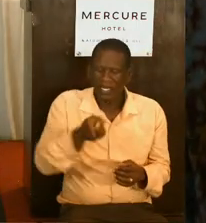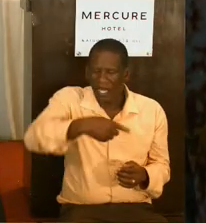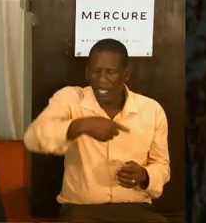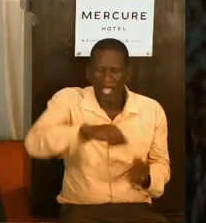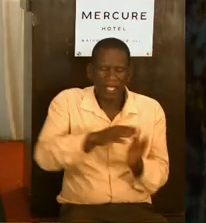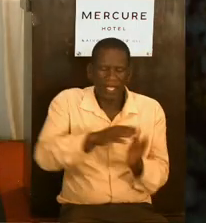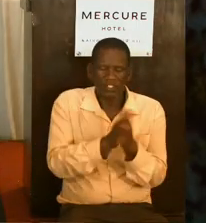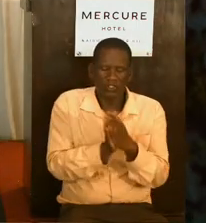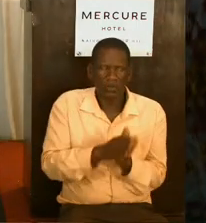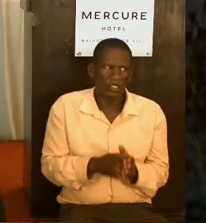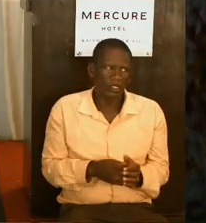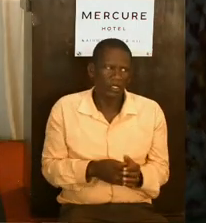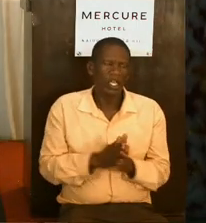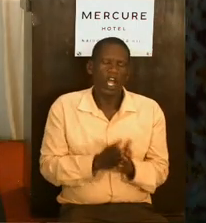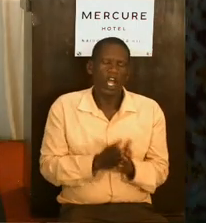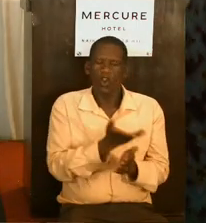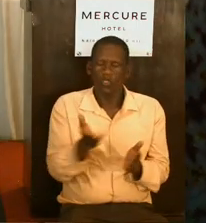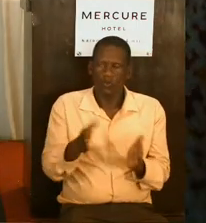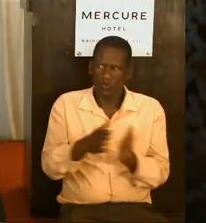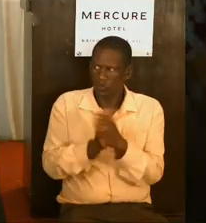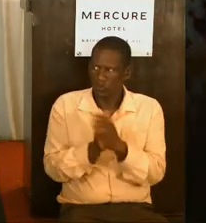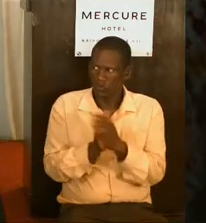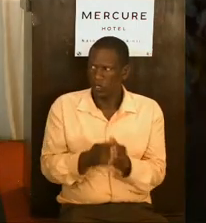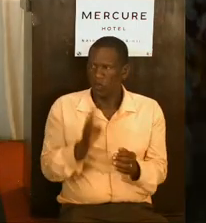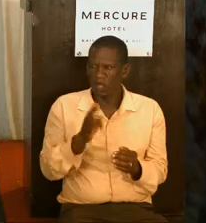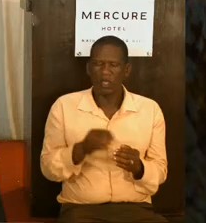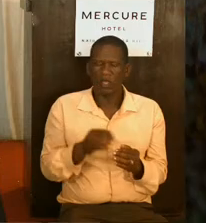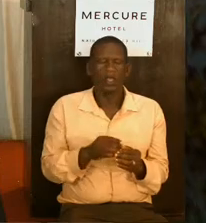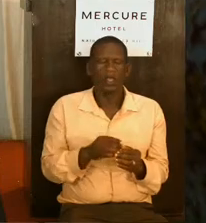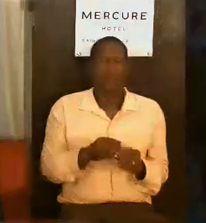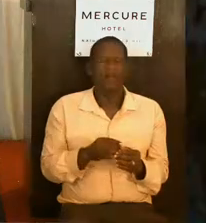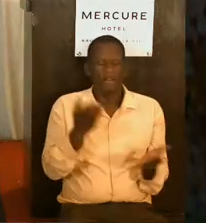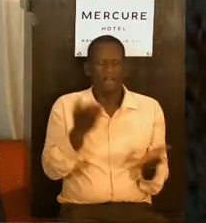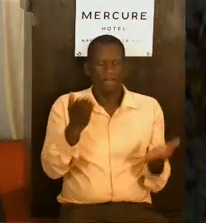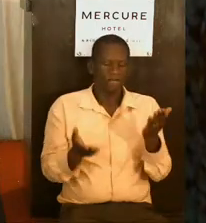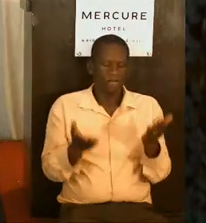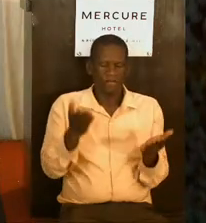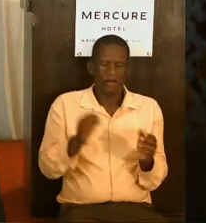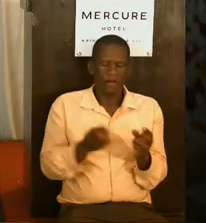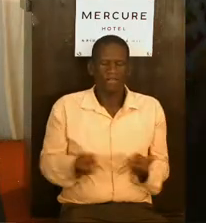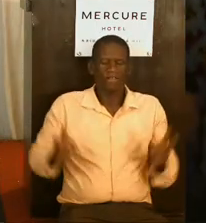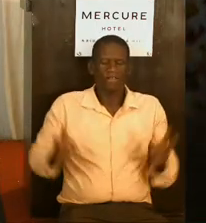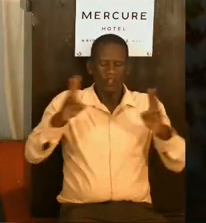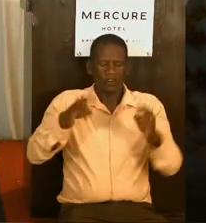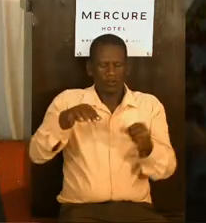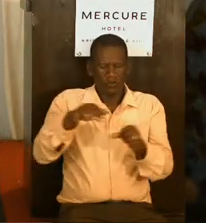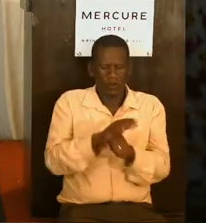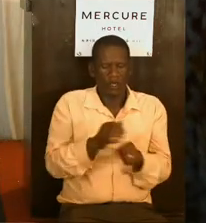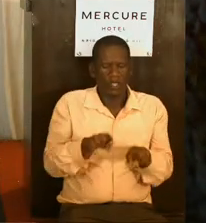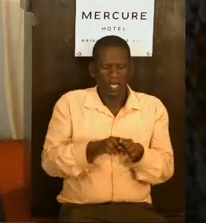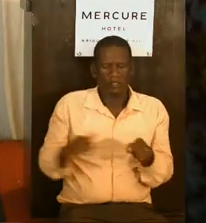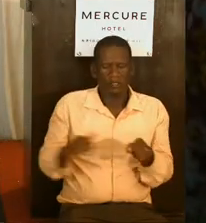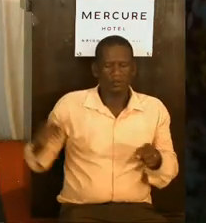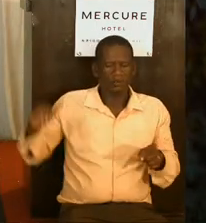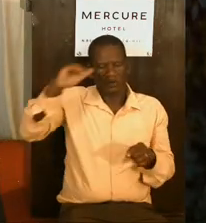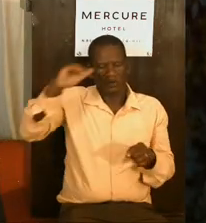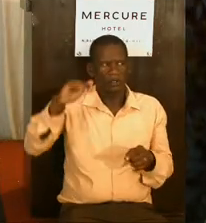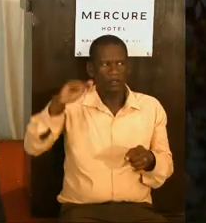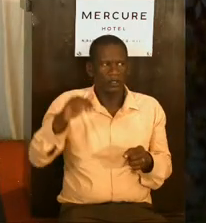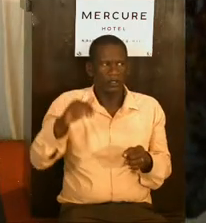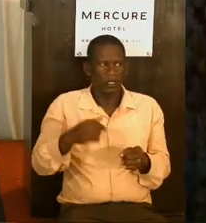stories and those stories were violated he as an adolescent